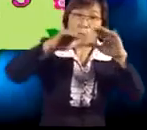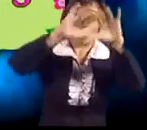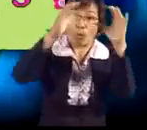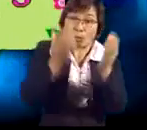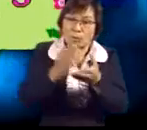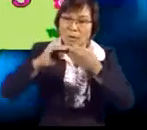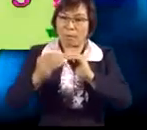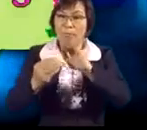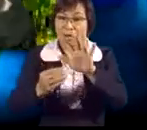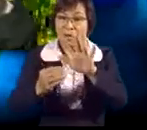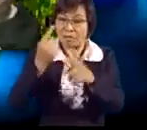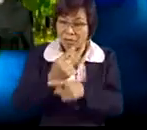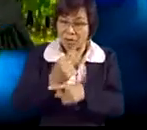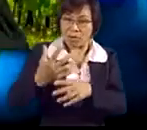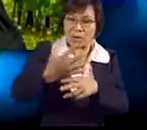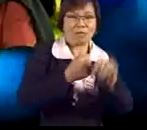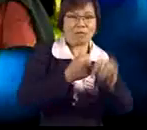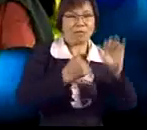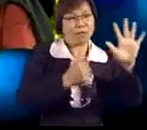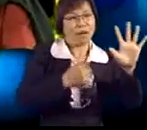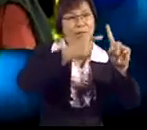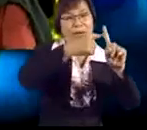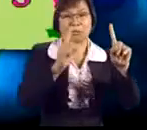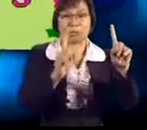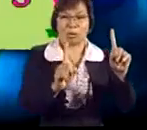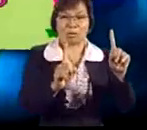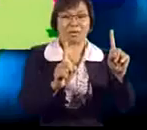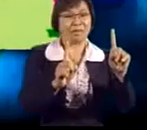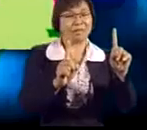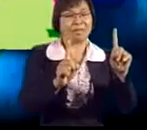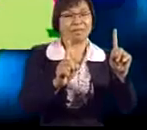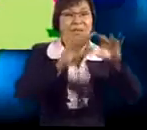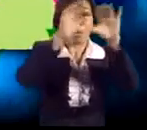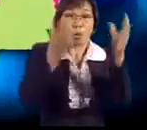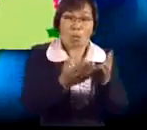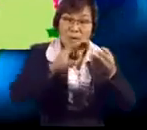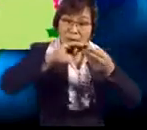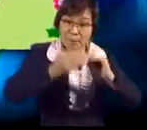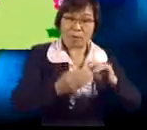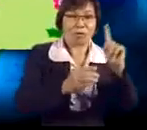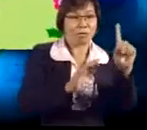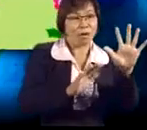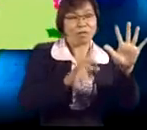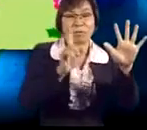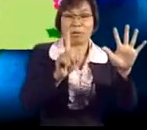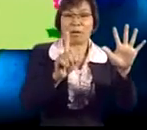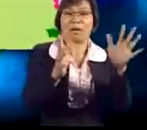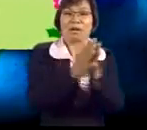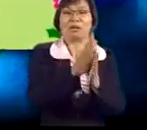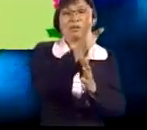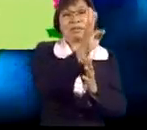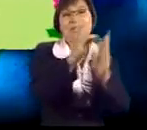We still have the whole number 5, right? Yes. We add 5 to the